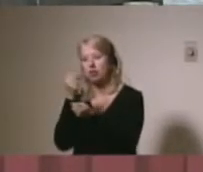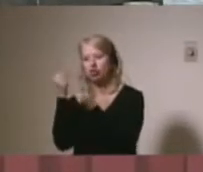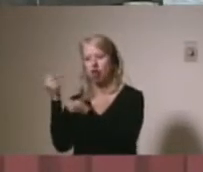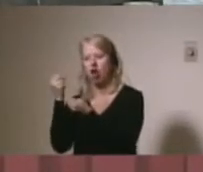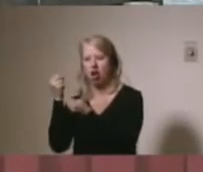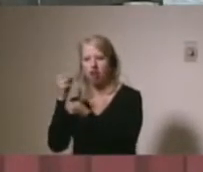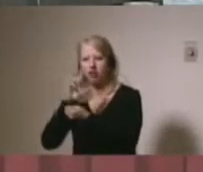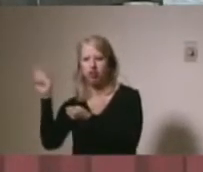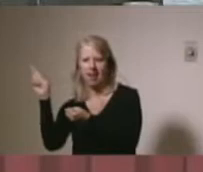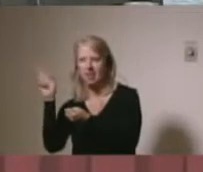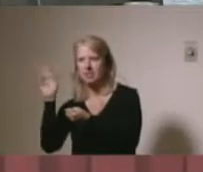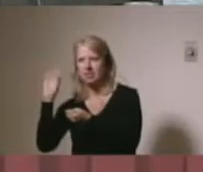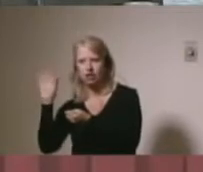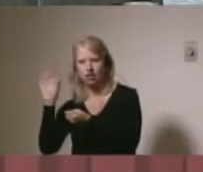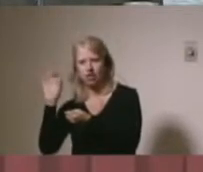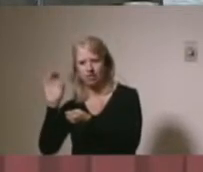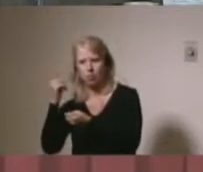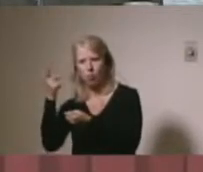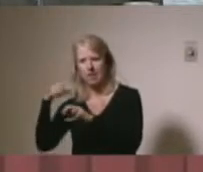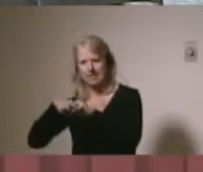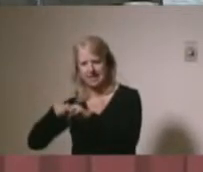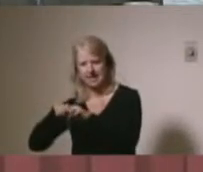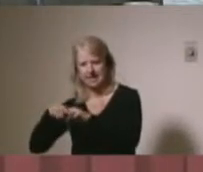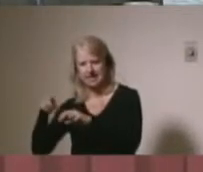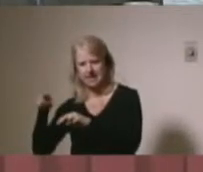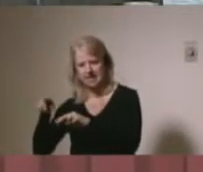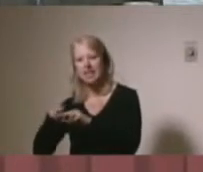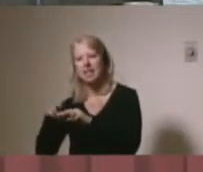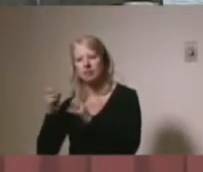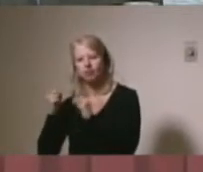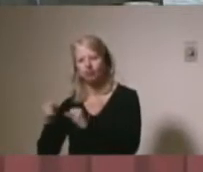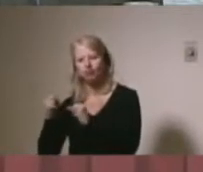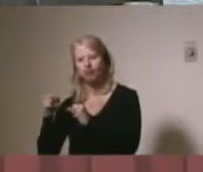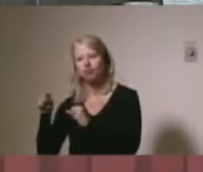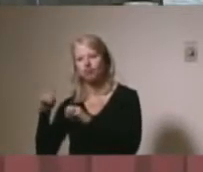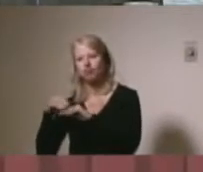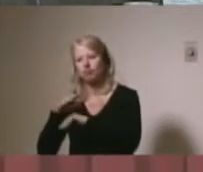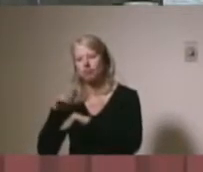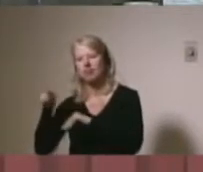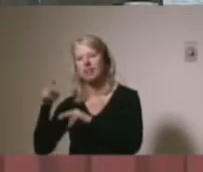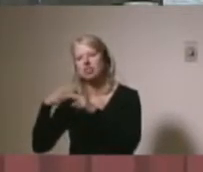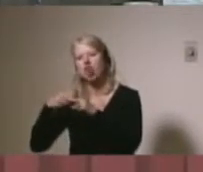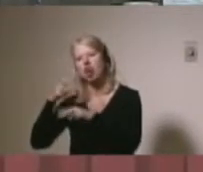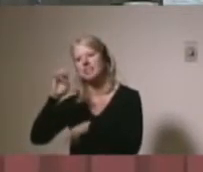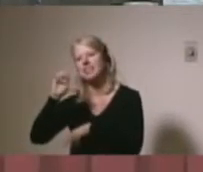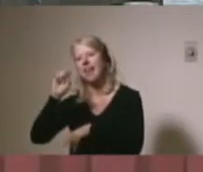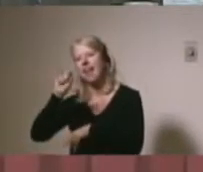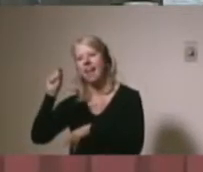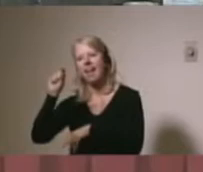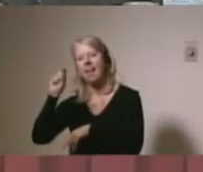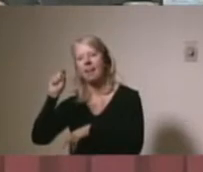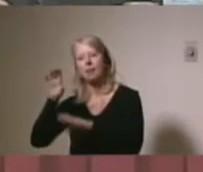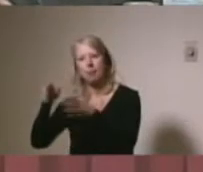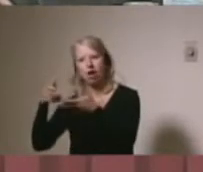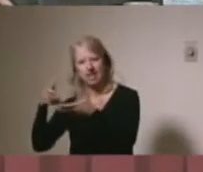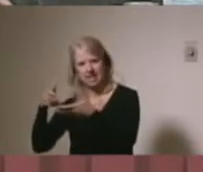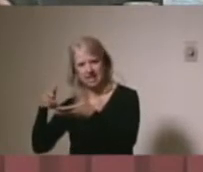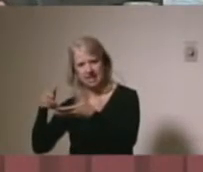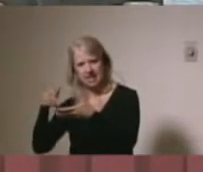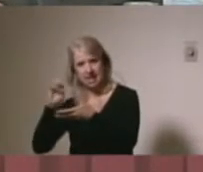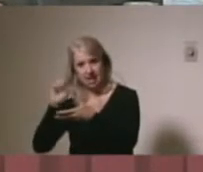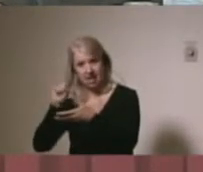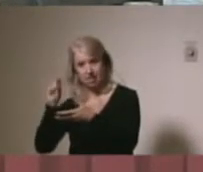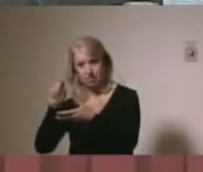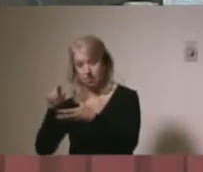right. There's one seat, and that's the ACT Party. And they,